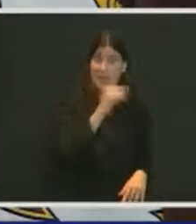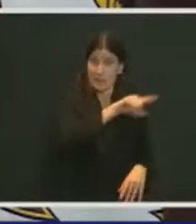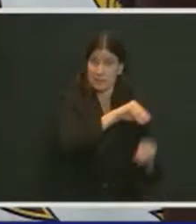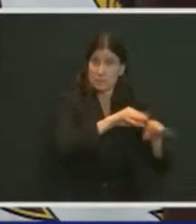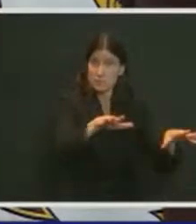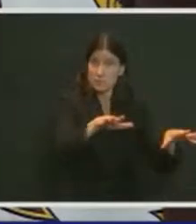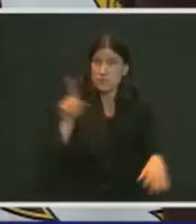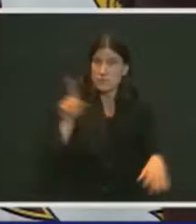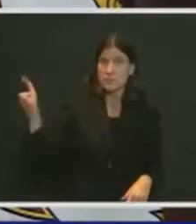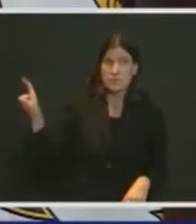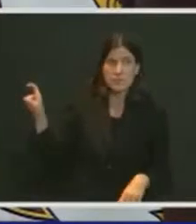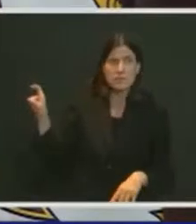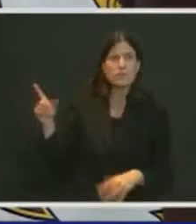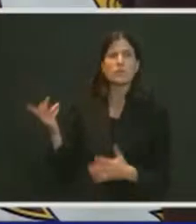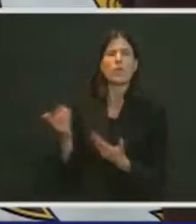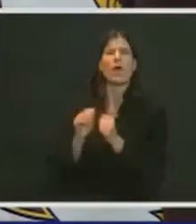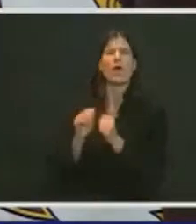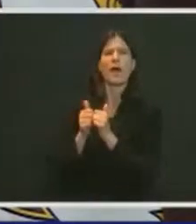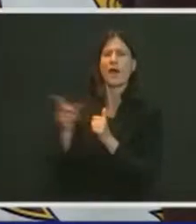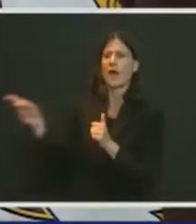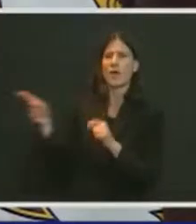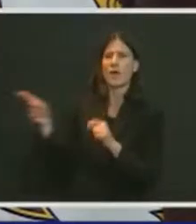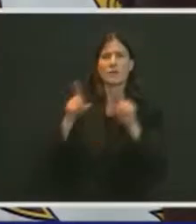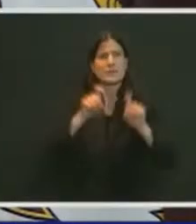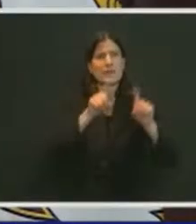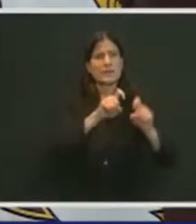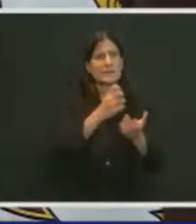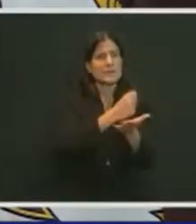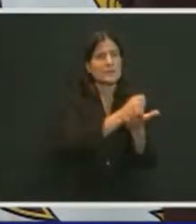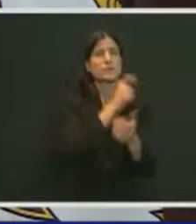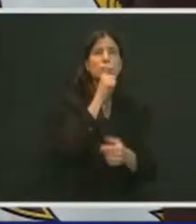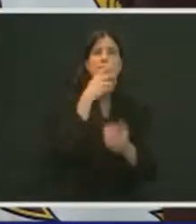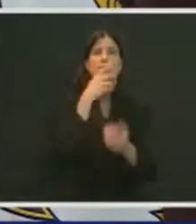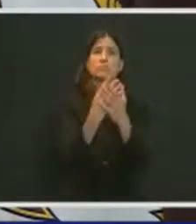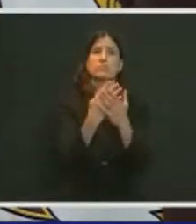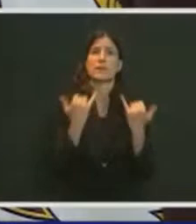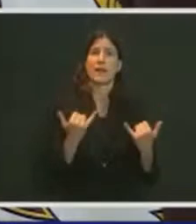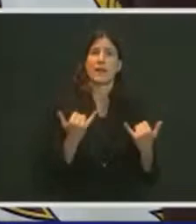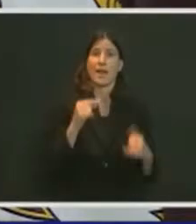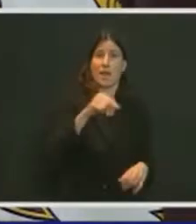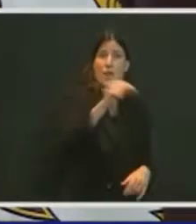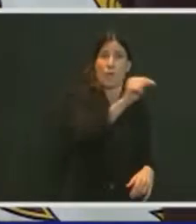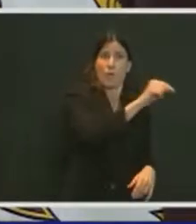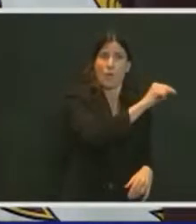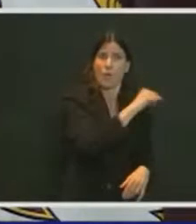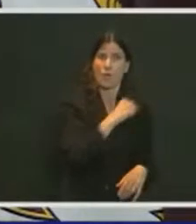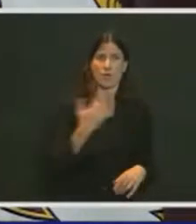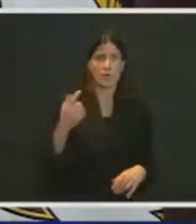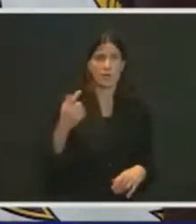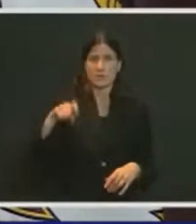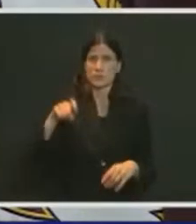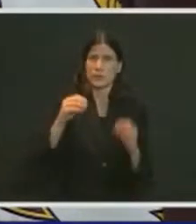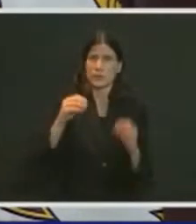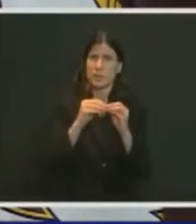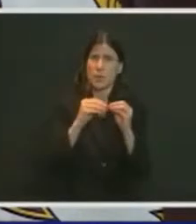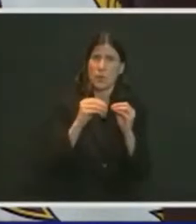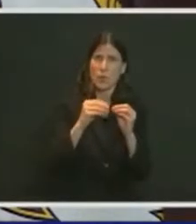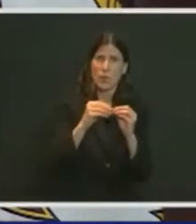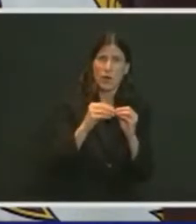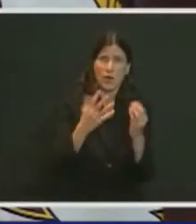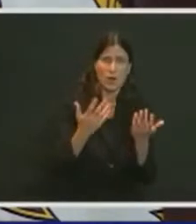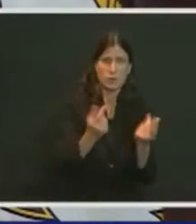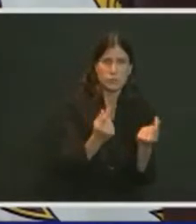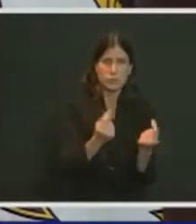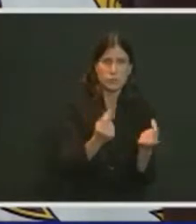the standard testing and the business as usual at either of these institutions to try to get on top of this? Yeah, okay.